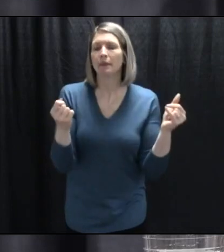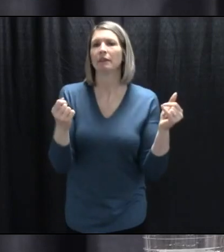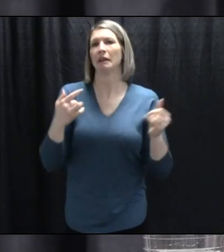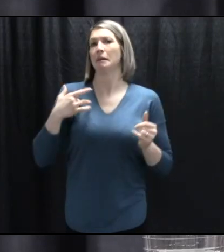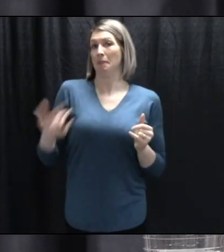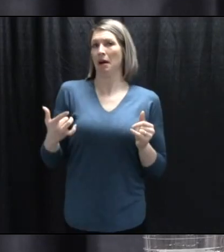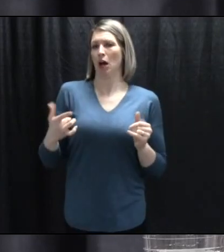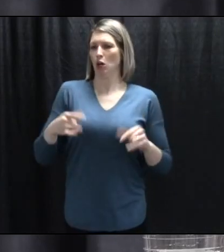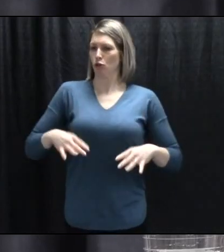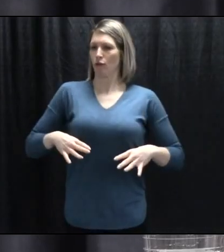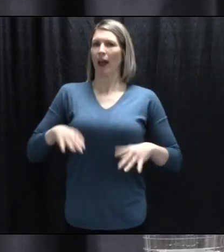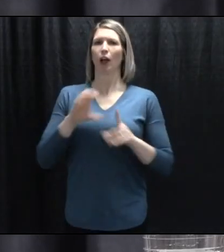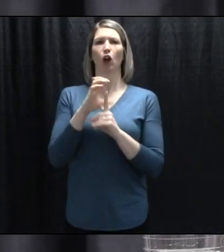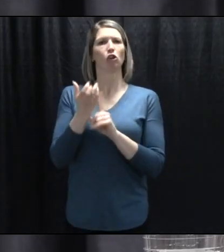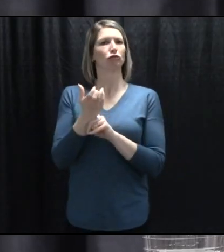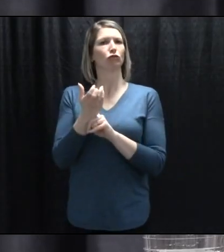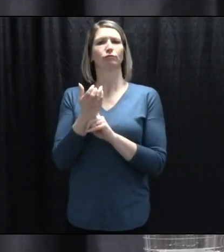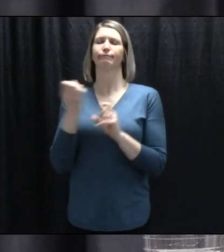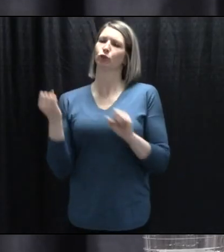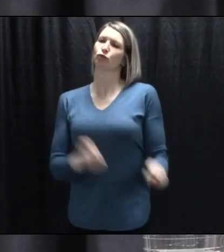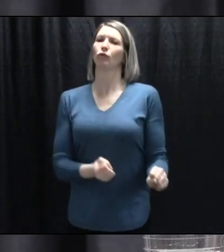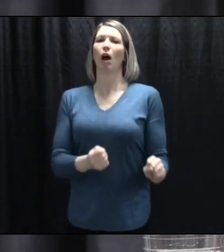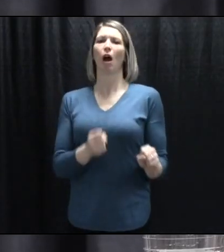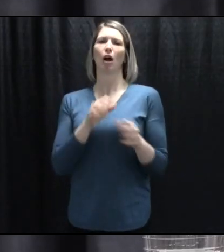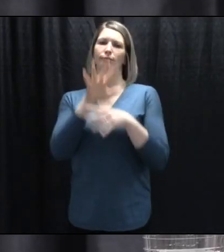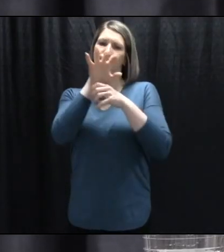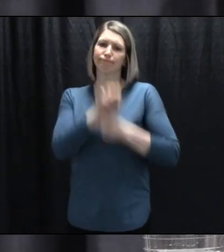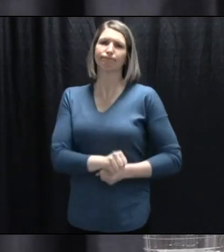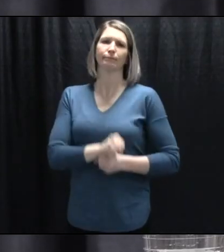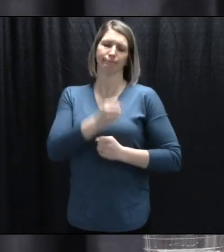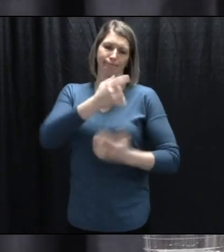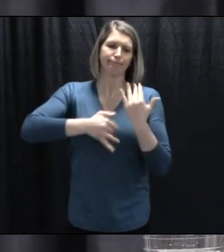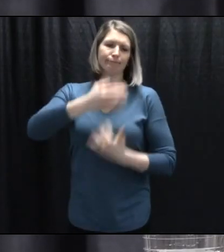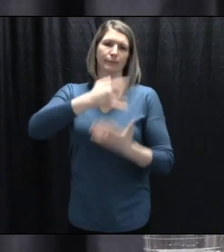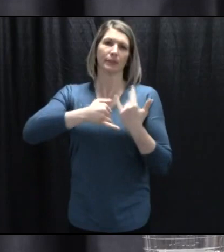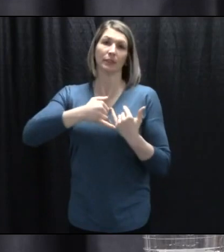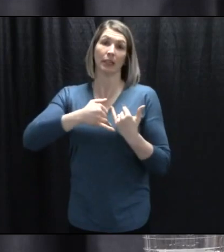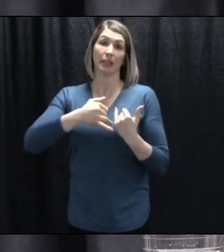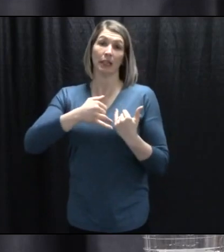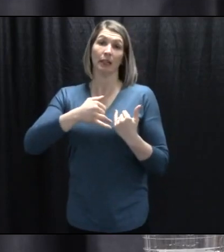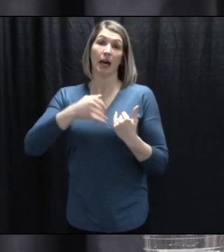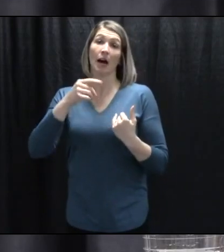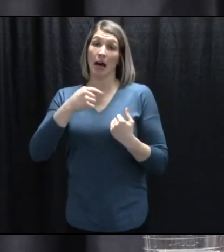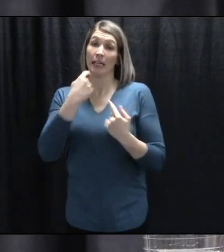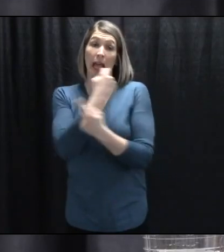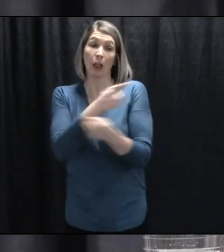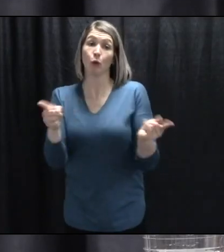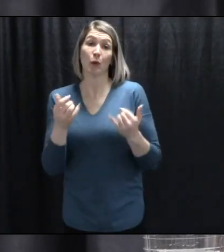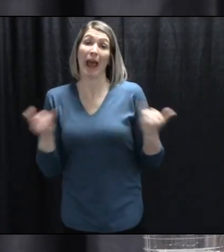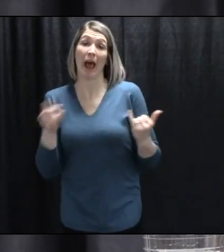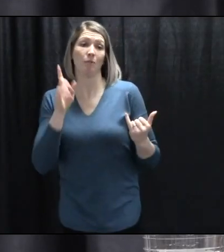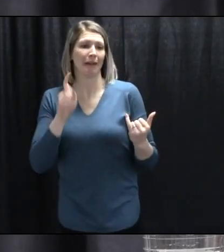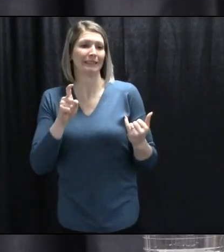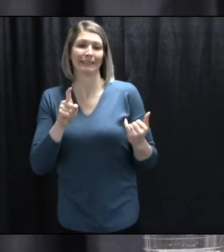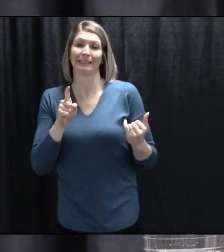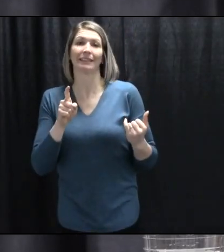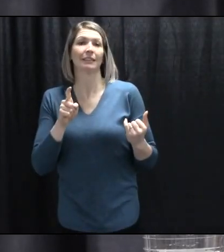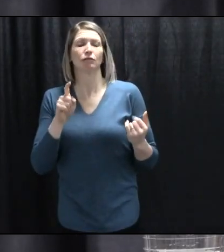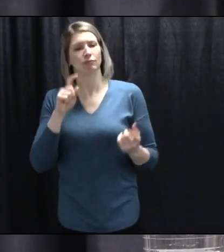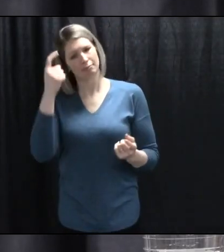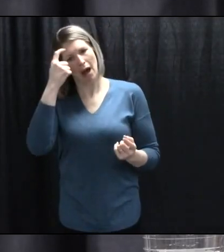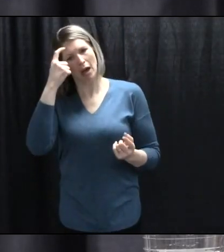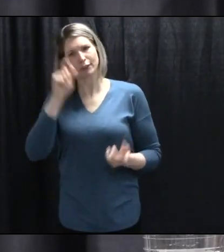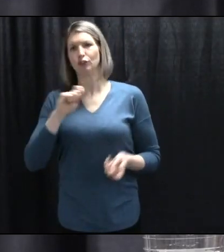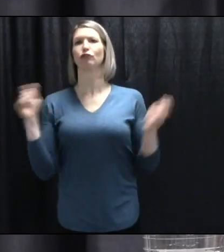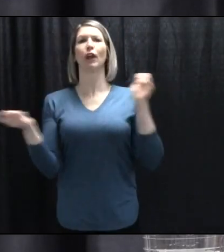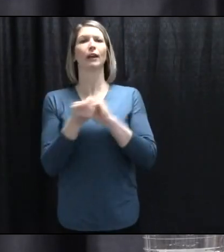to go to various religious activities. That has got to change because we know very clearly the